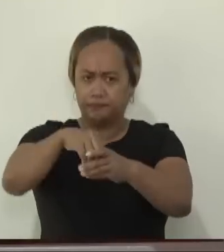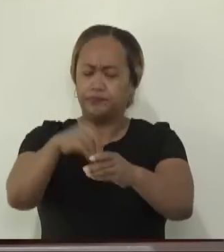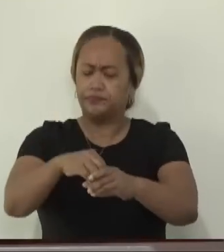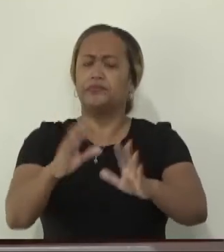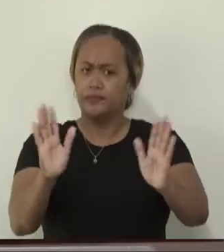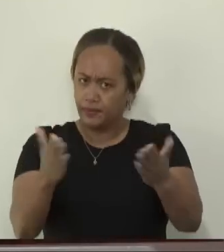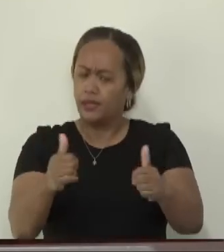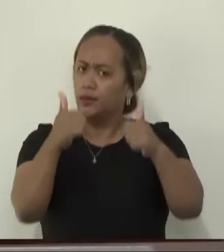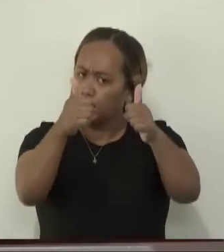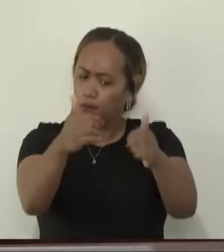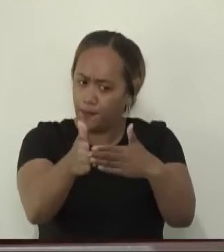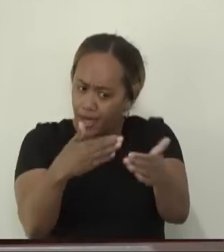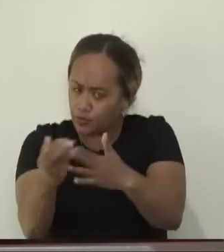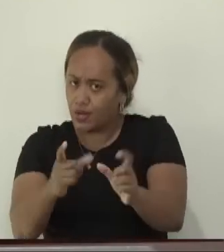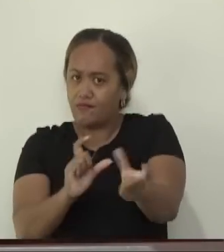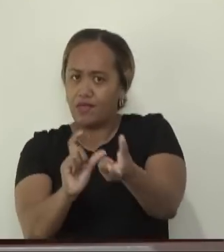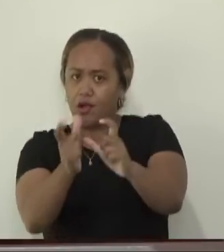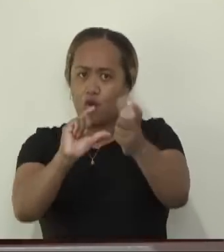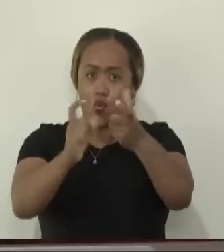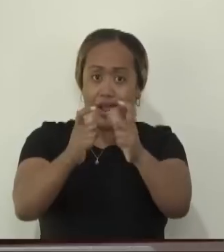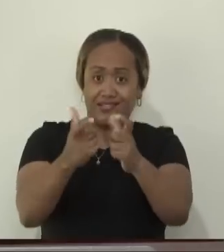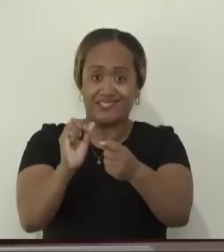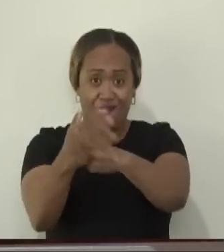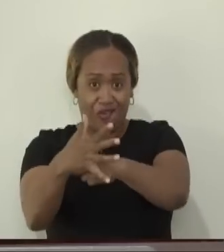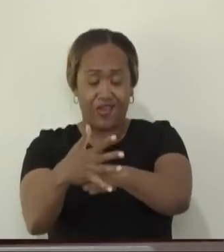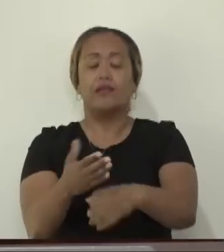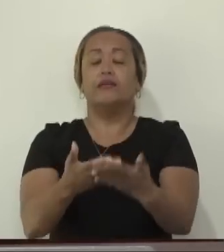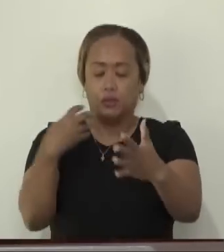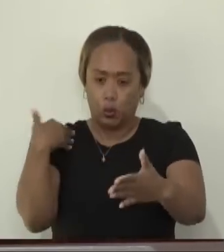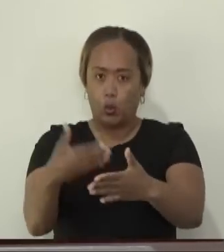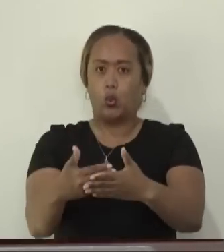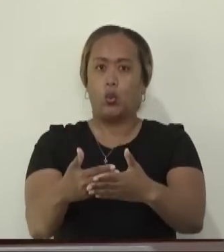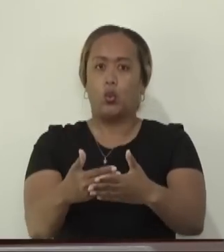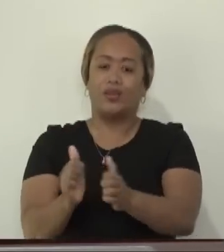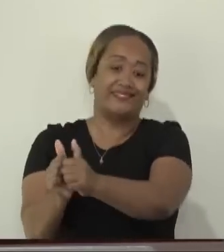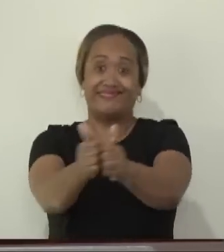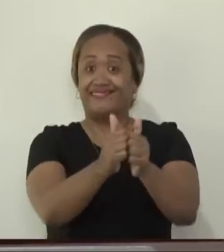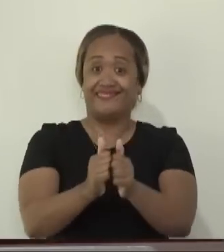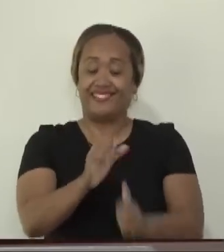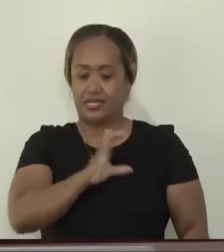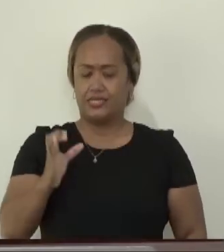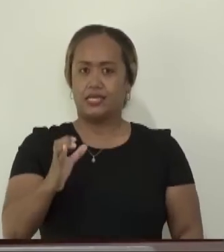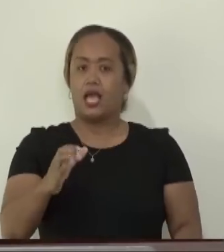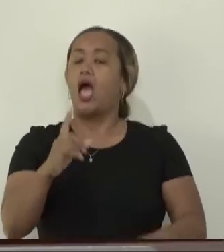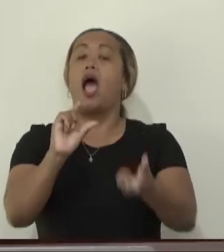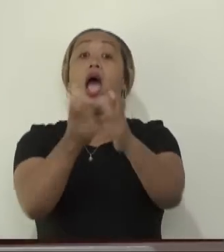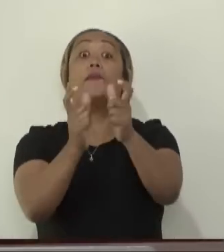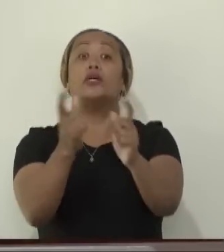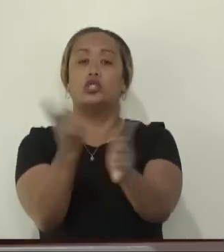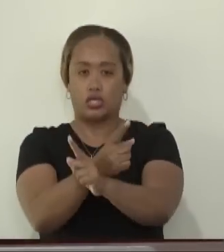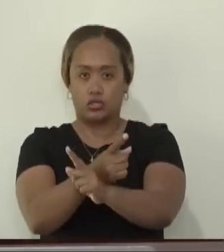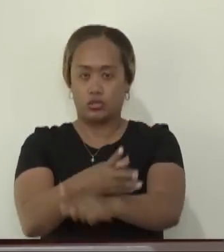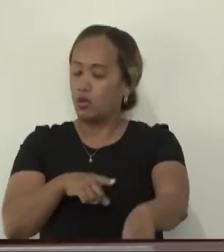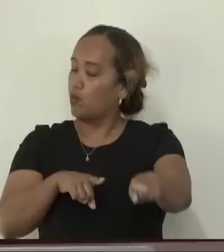its management of the crisis. My fellow citizens, effects of climate change